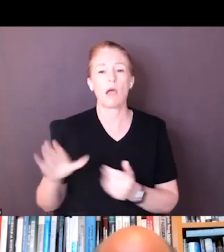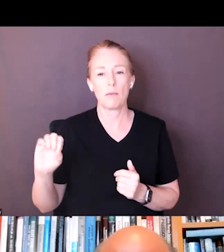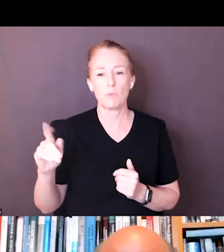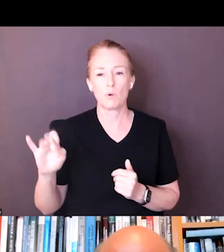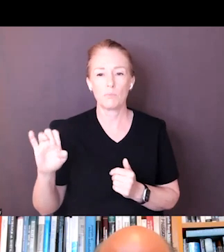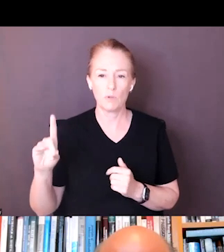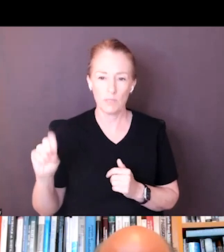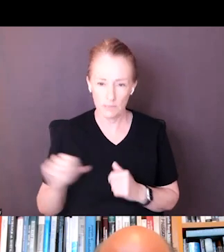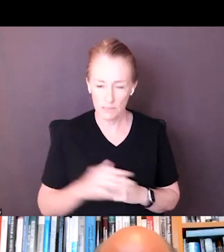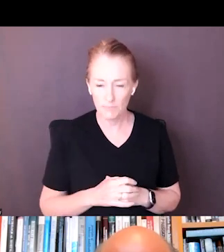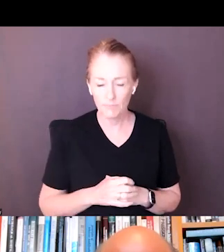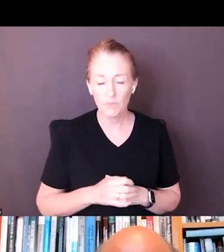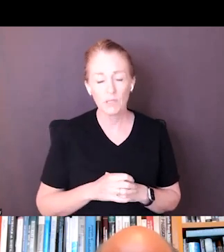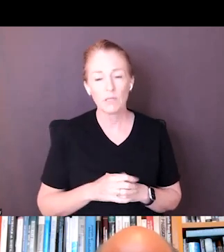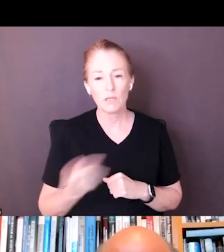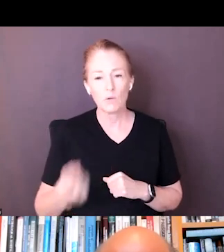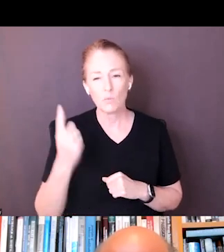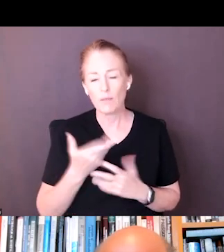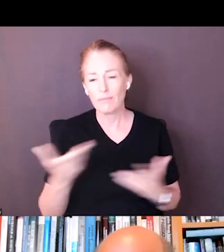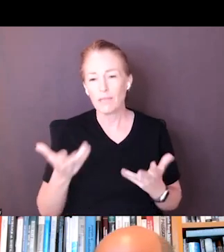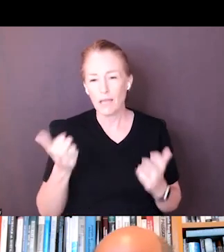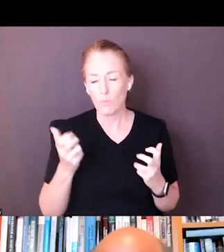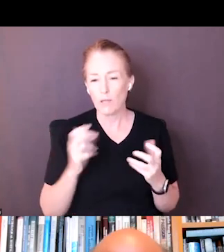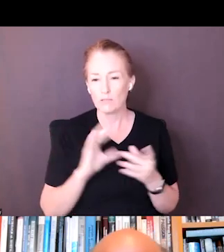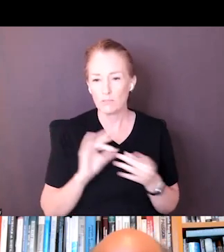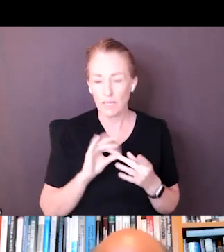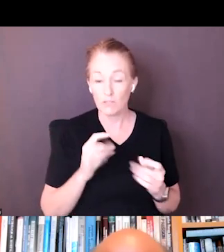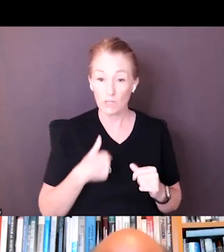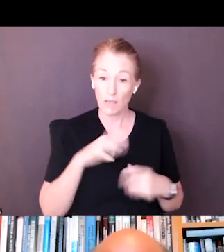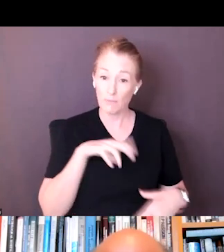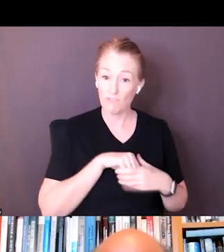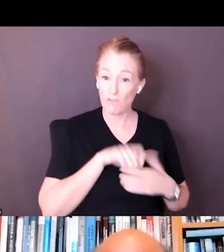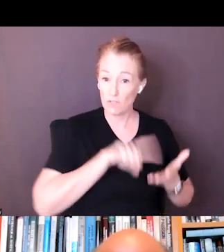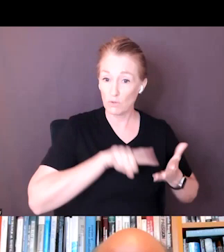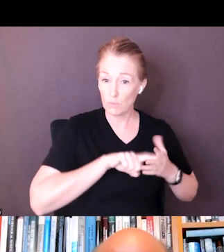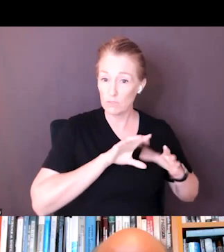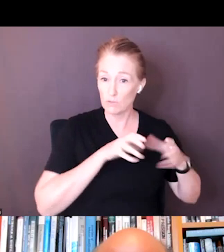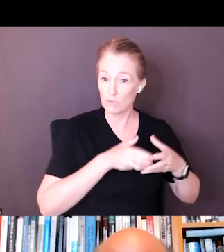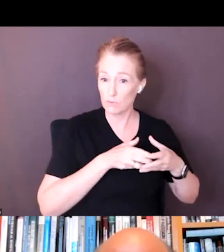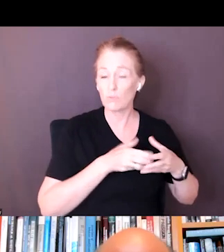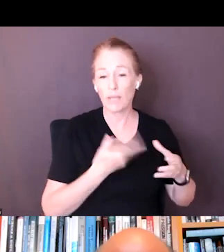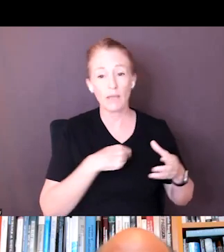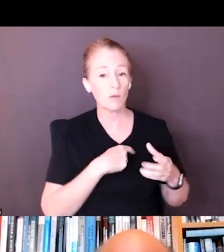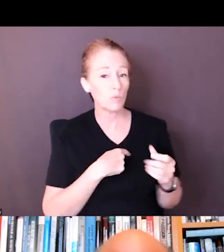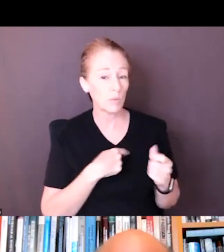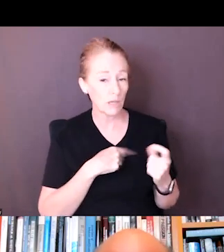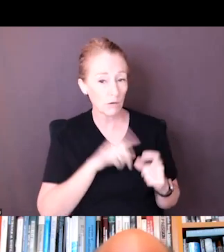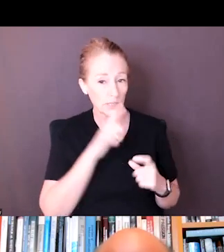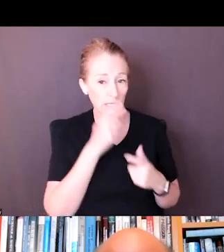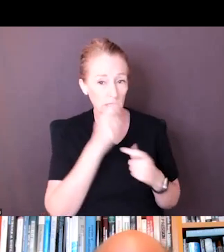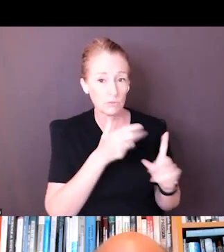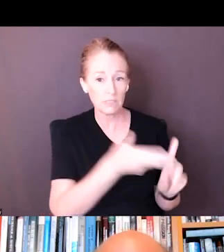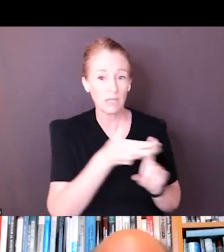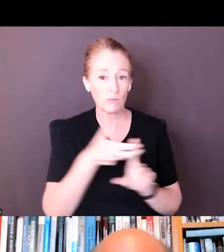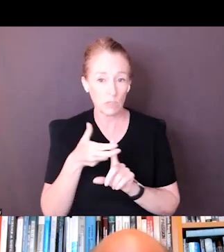would like to close with is that I'm part of the research project, and we're very interested in recruitment. And so I just want to reiterate that point too.